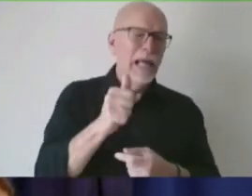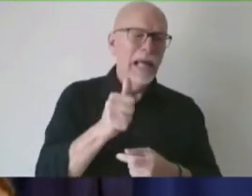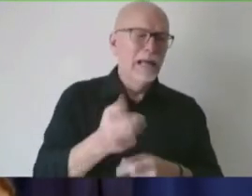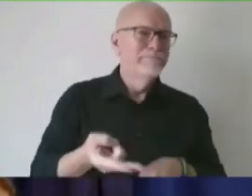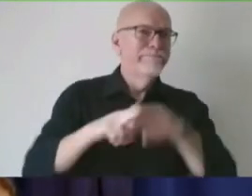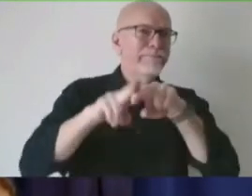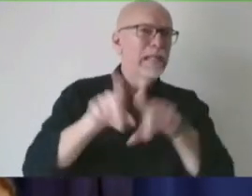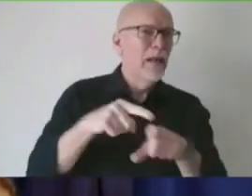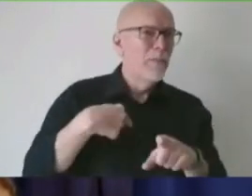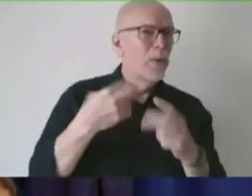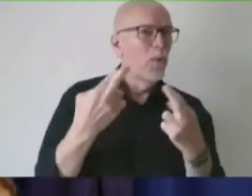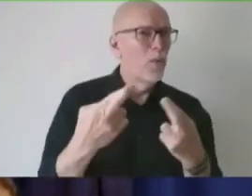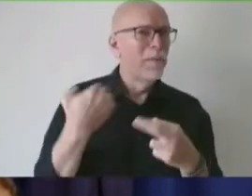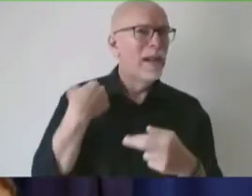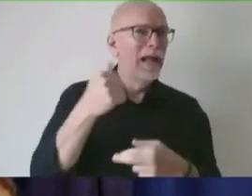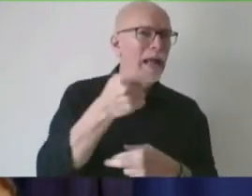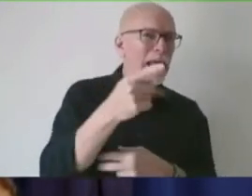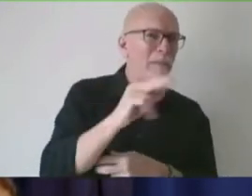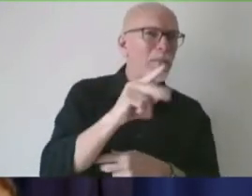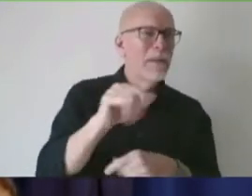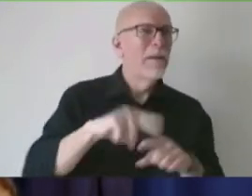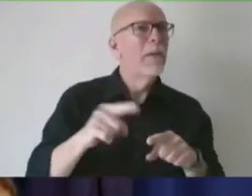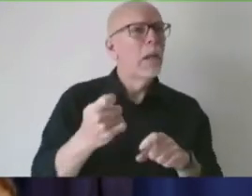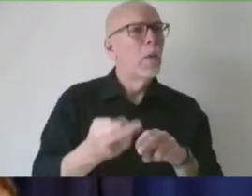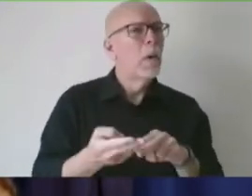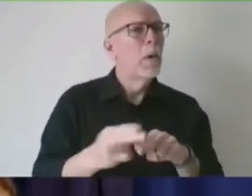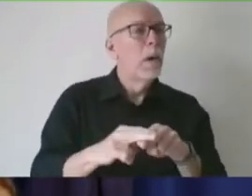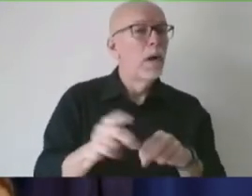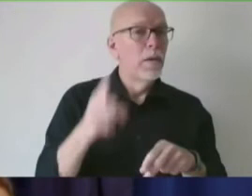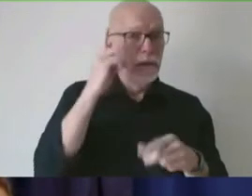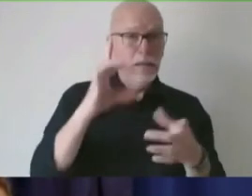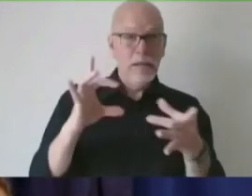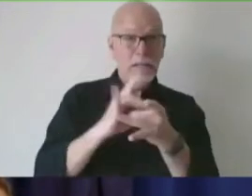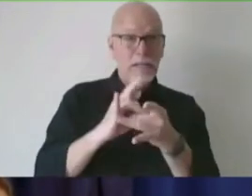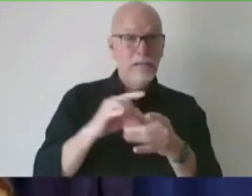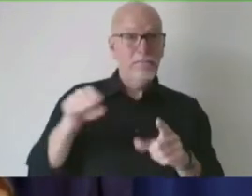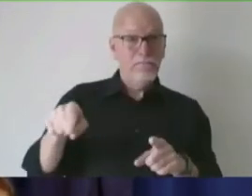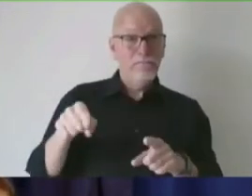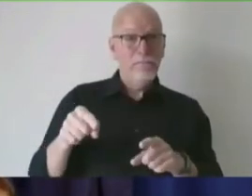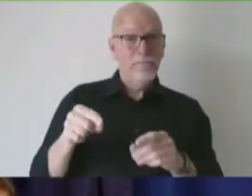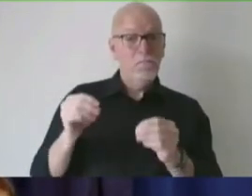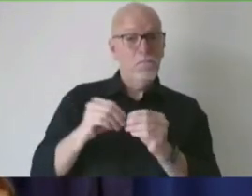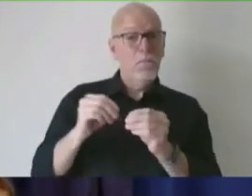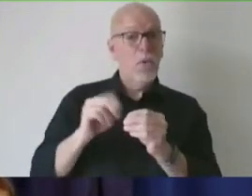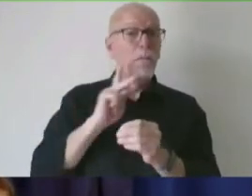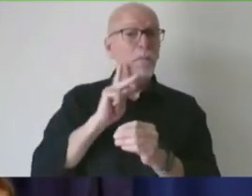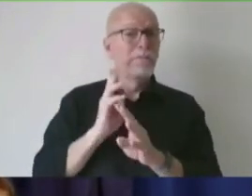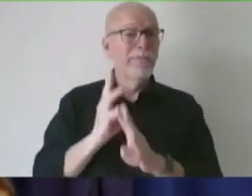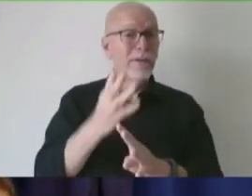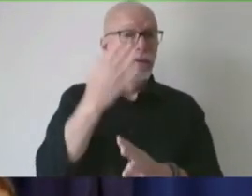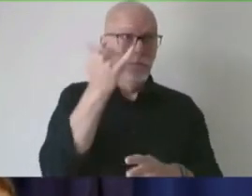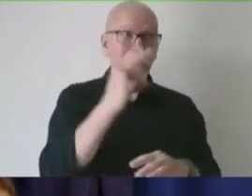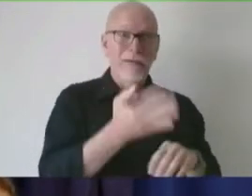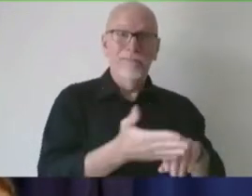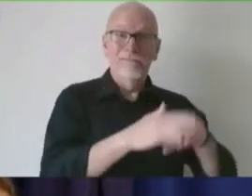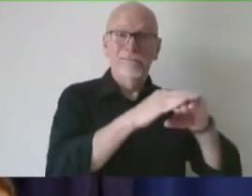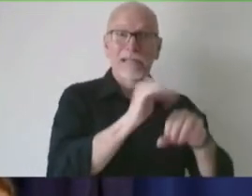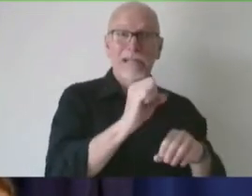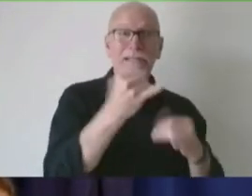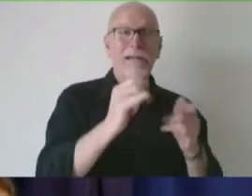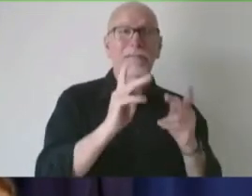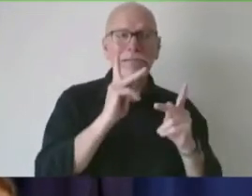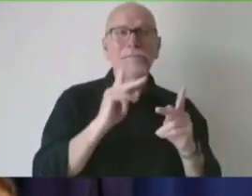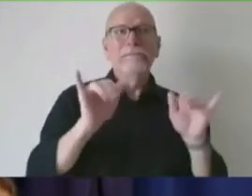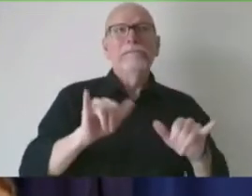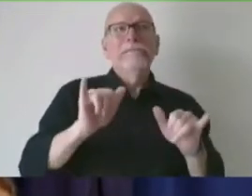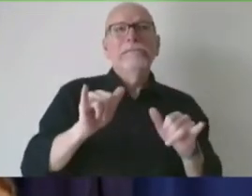were, back in April, May, but I'm wondering if you think there's a connection there between, the rising cases and more people now deciding